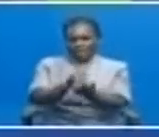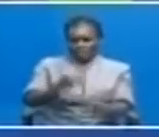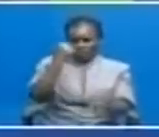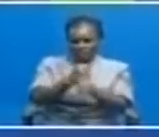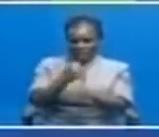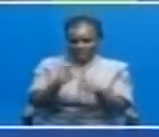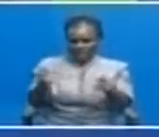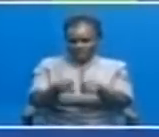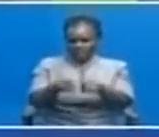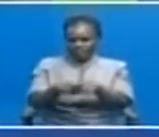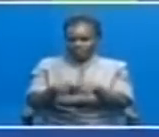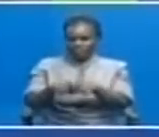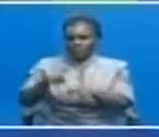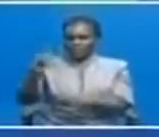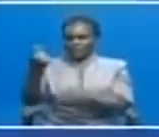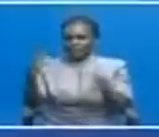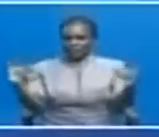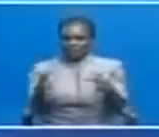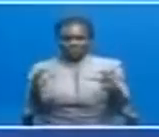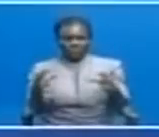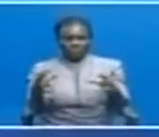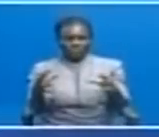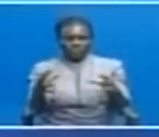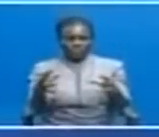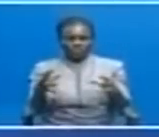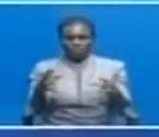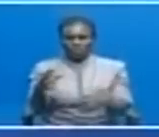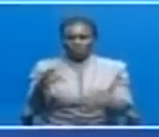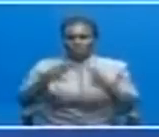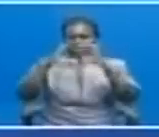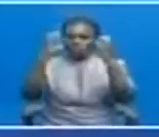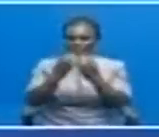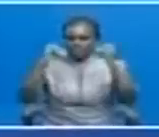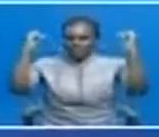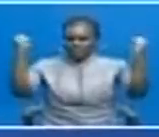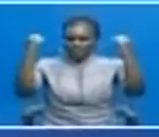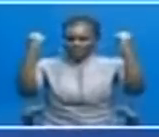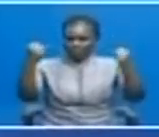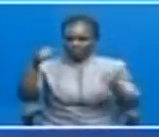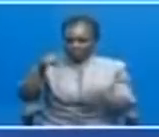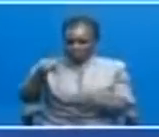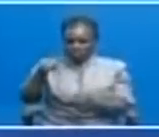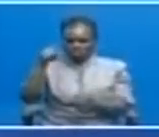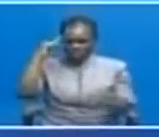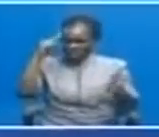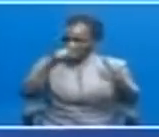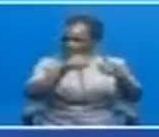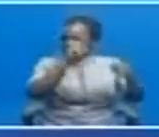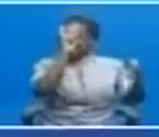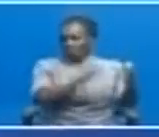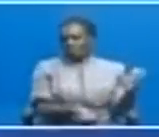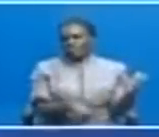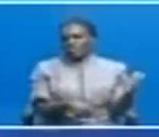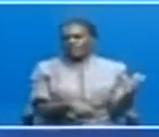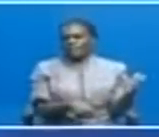as a team as Kenyans, and we are Heading to the World Athletics Championships, what's your realistic target? You know, what do